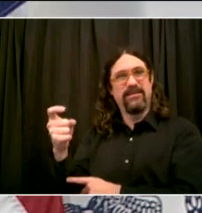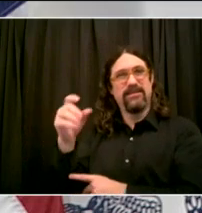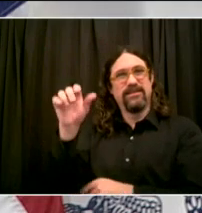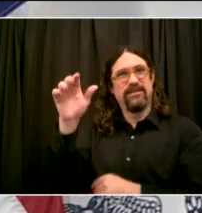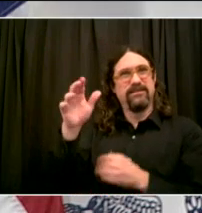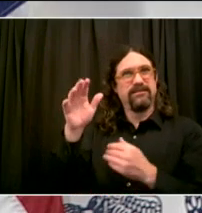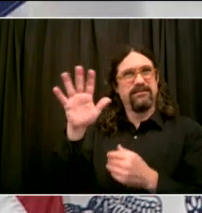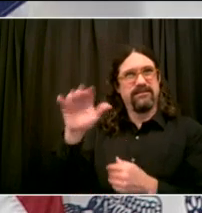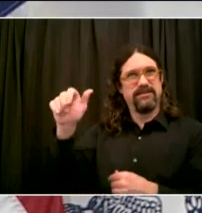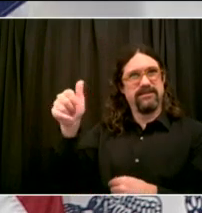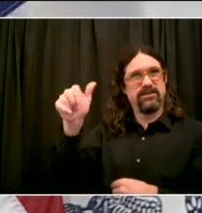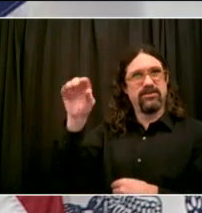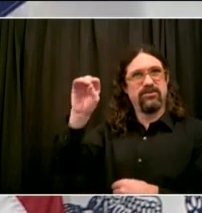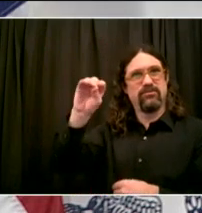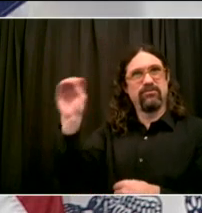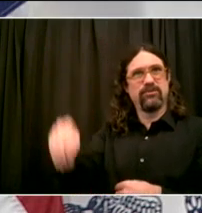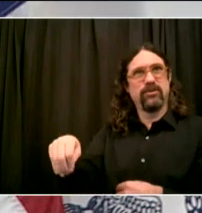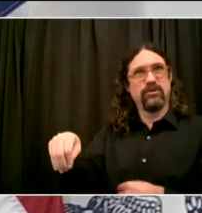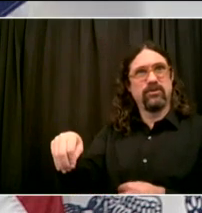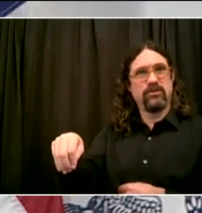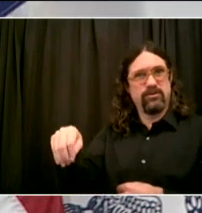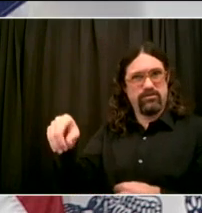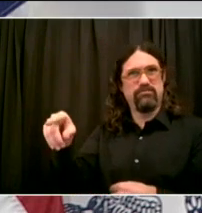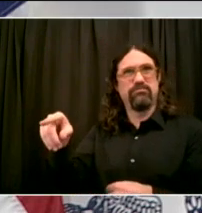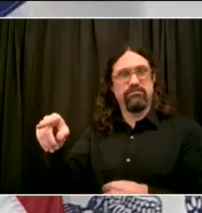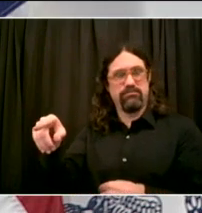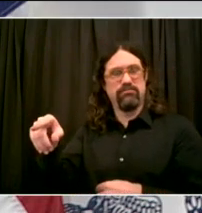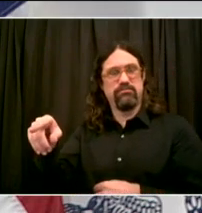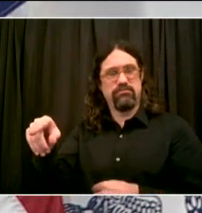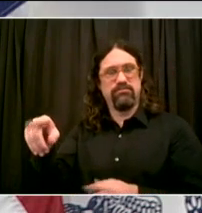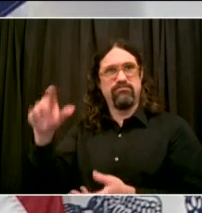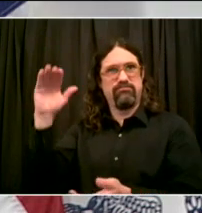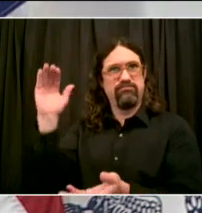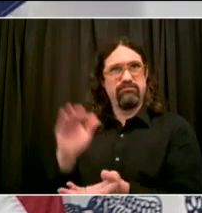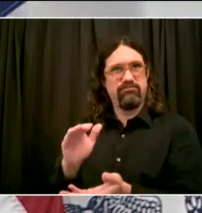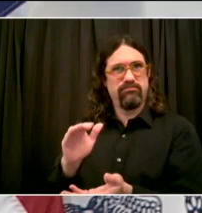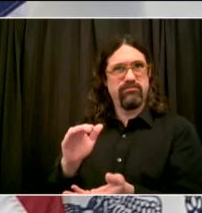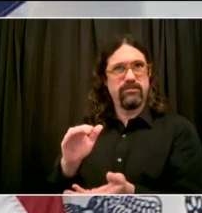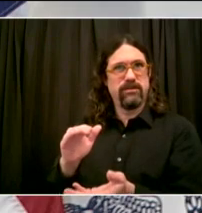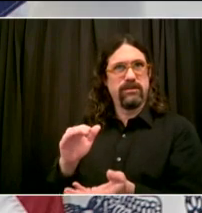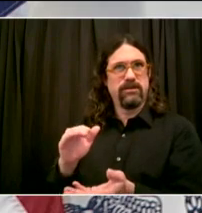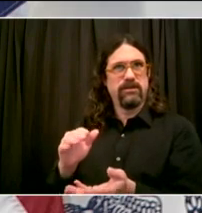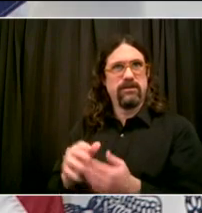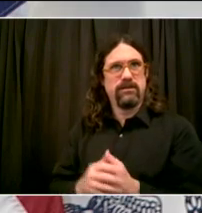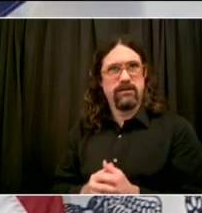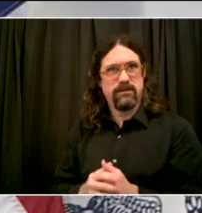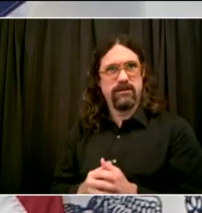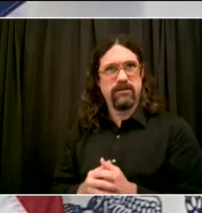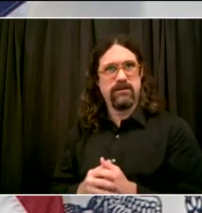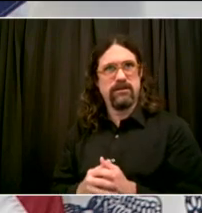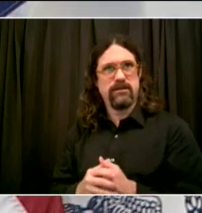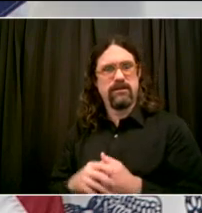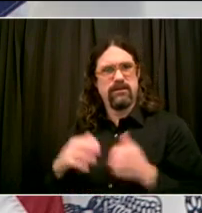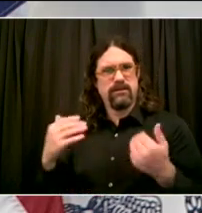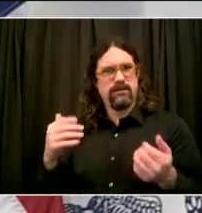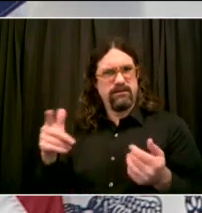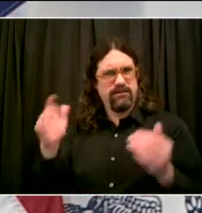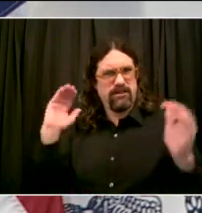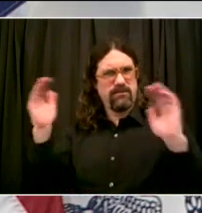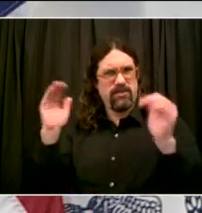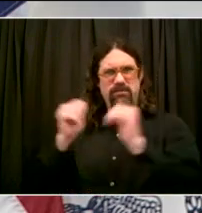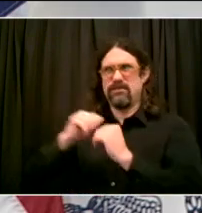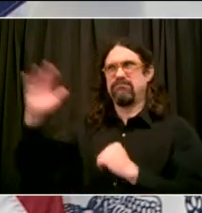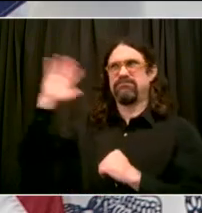small in terms of the granular impact that you would see? Yeah, Bob, crucial question. Thank you. If there's not a